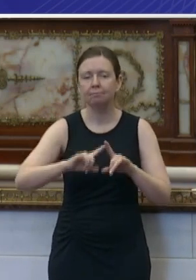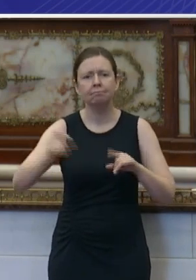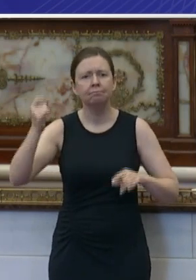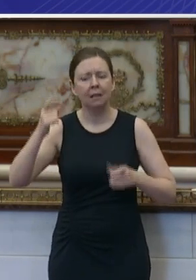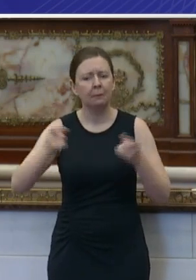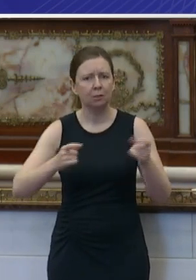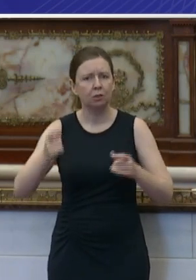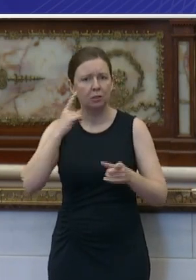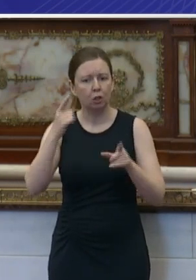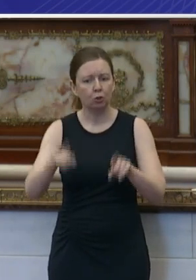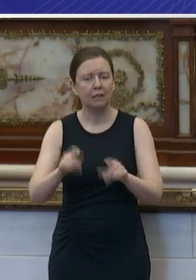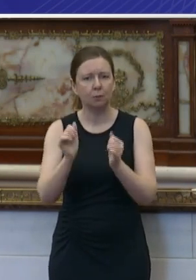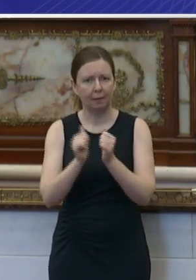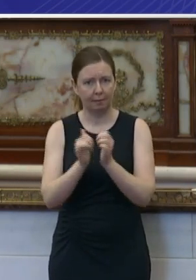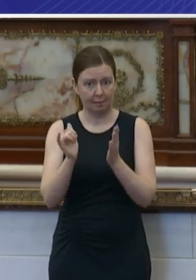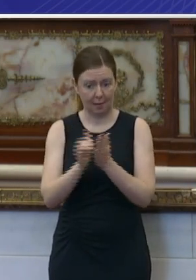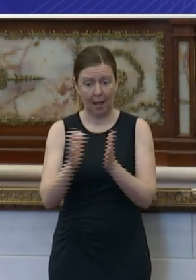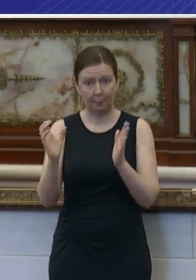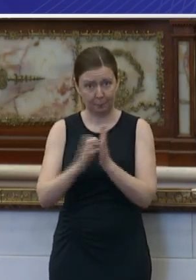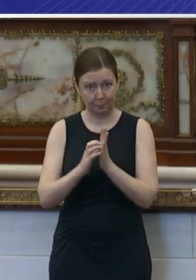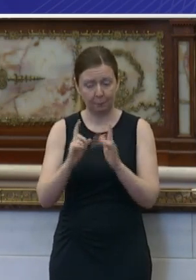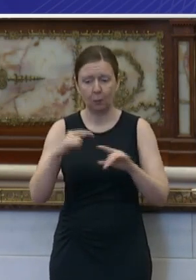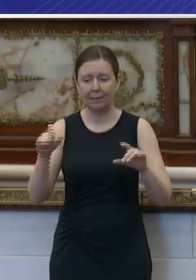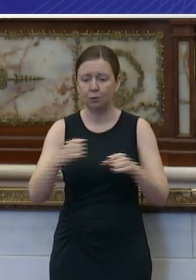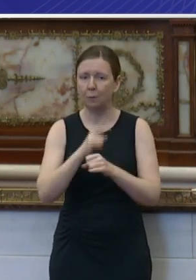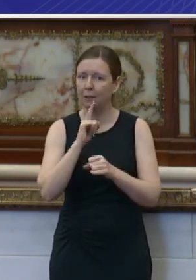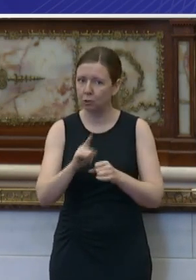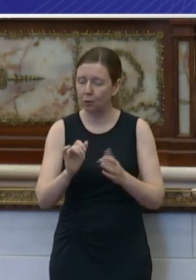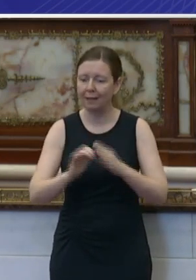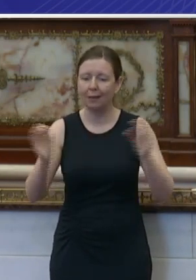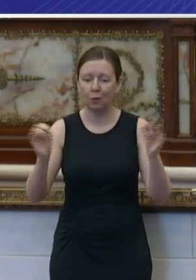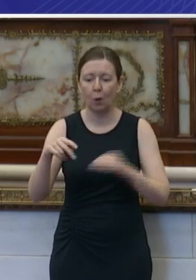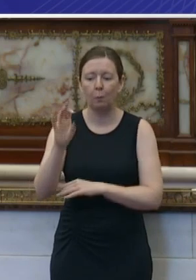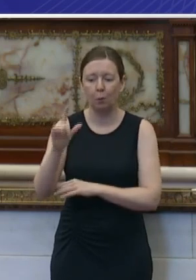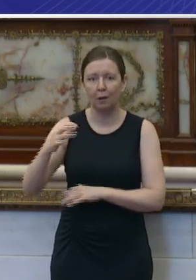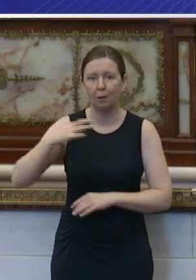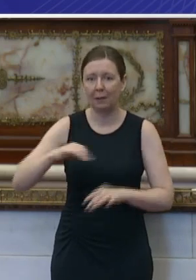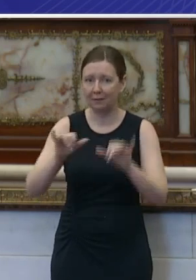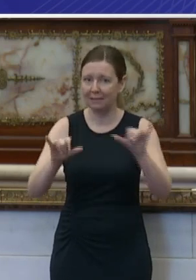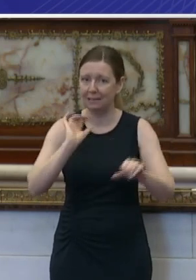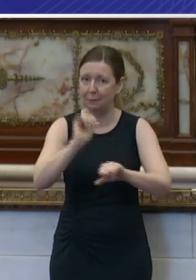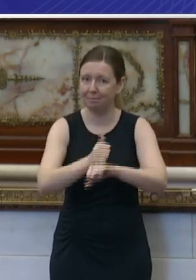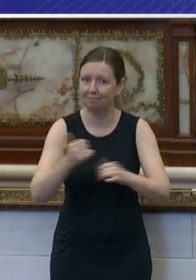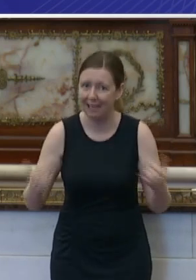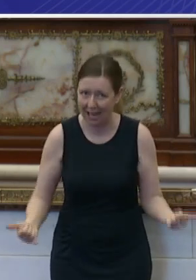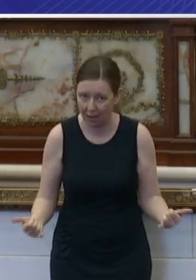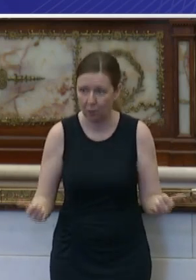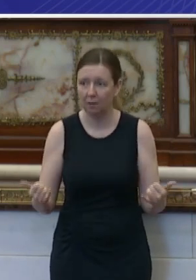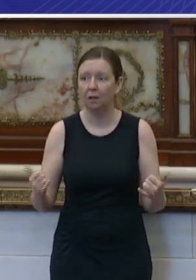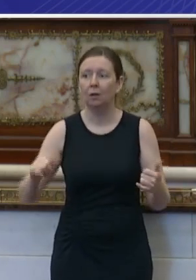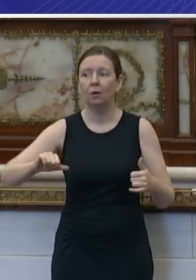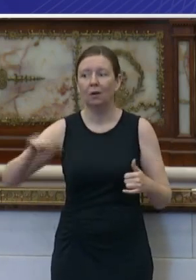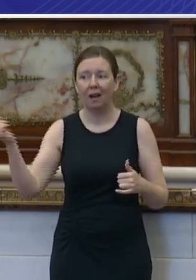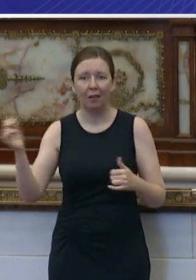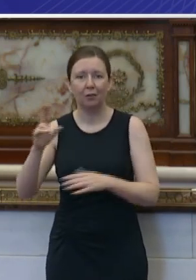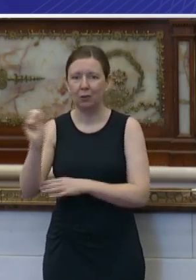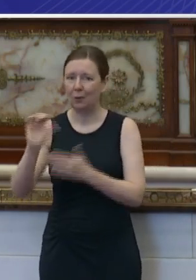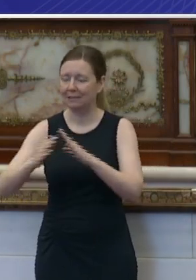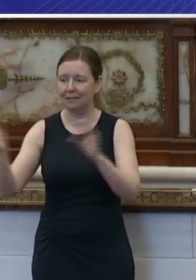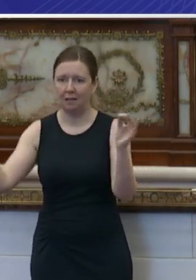administration does agree with this provision, we need to make clear that no such portable benefit system is currently in place here or in any other major U.S.